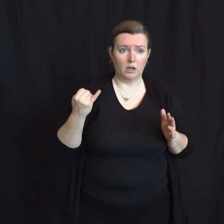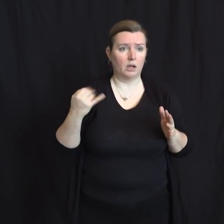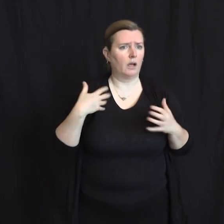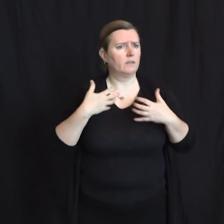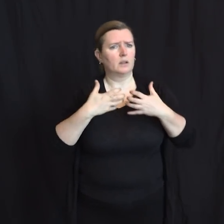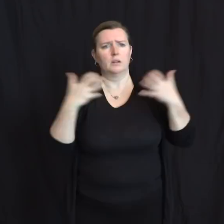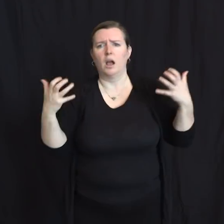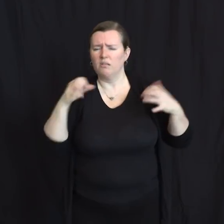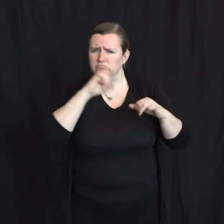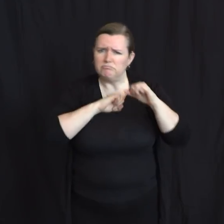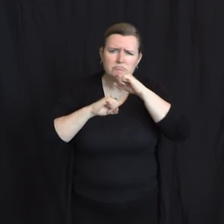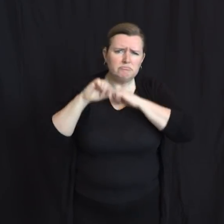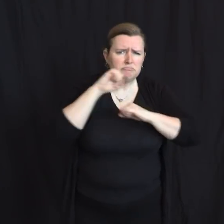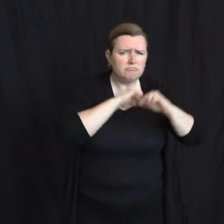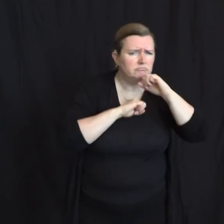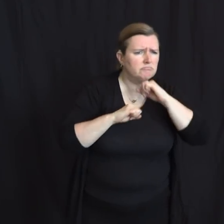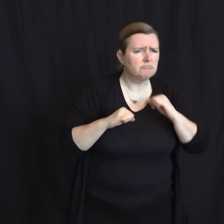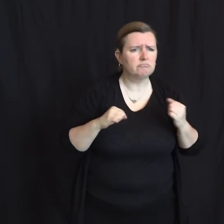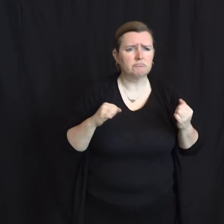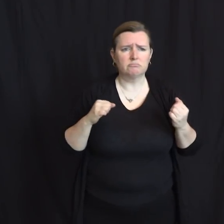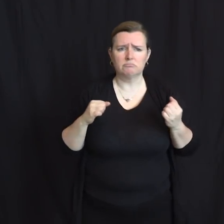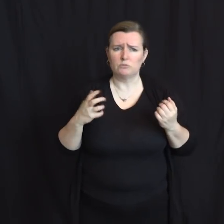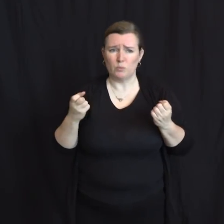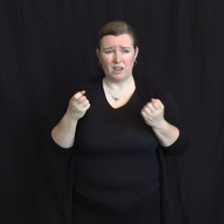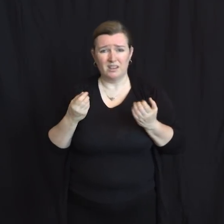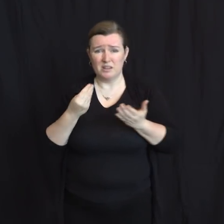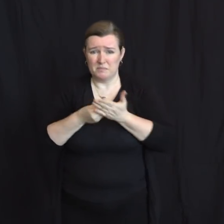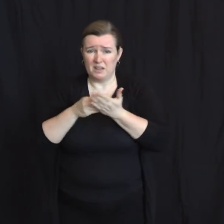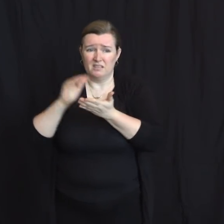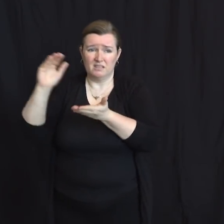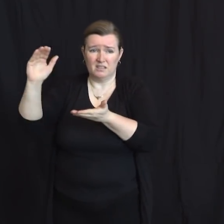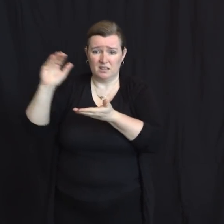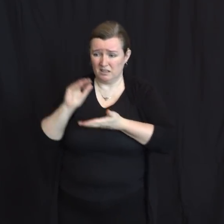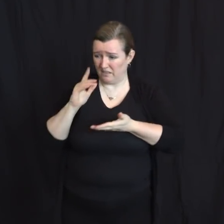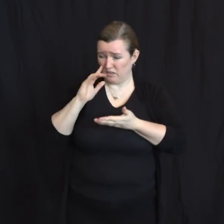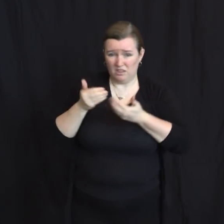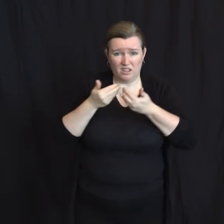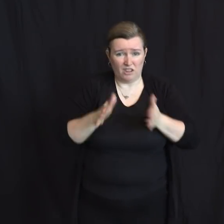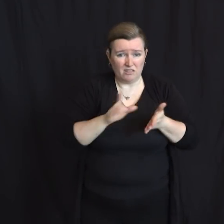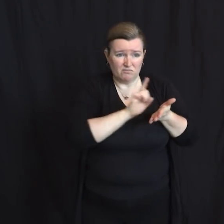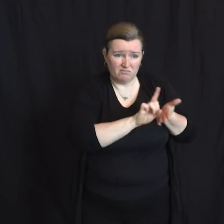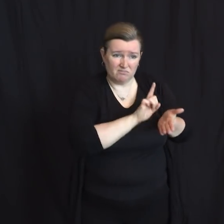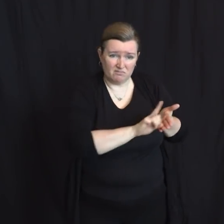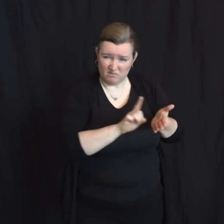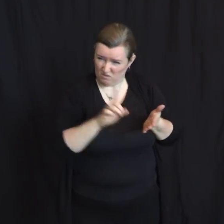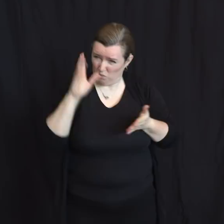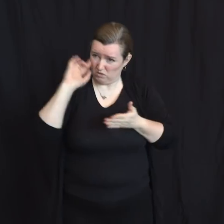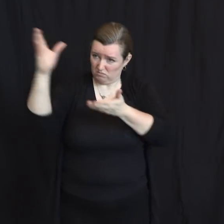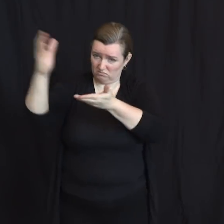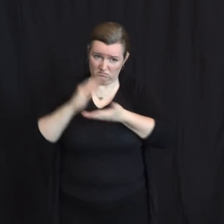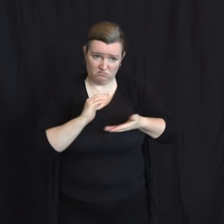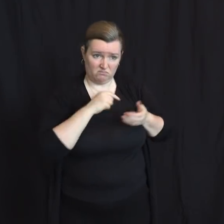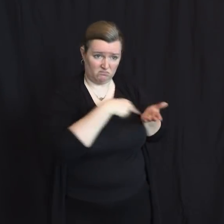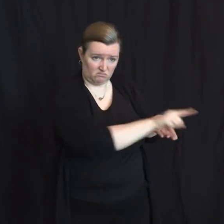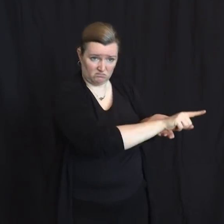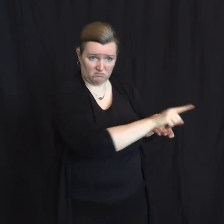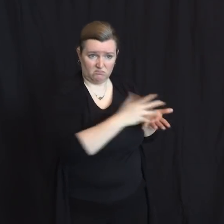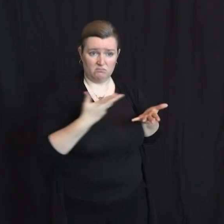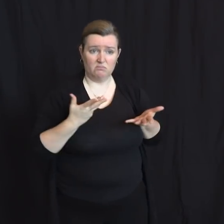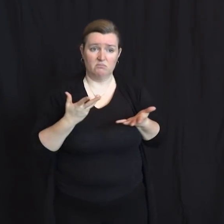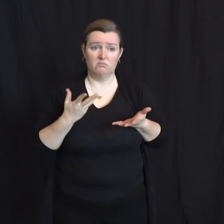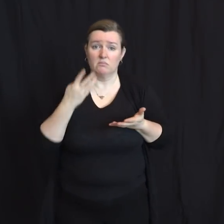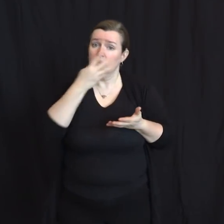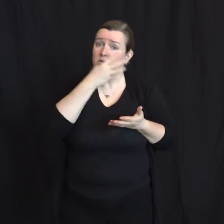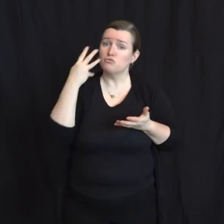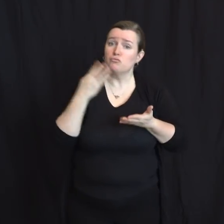$600 a week in payments to those who have lost wages. Is that something you might do? They're also calling for expanded access